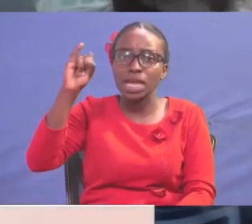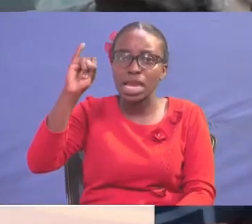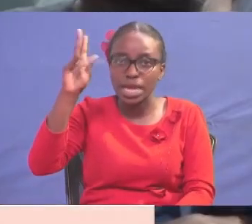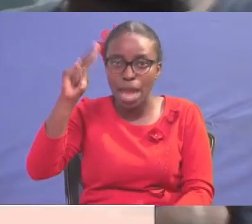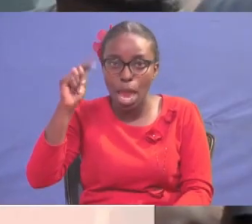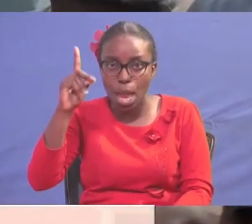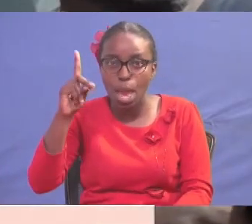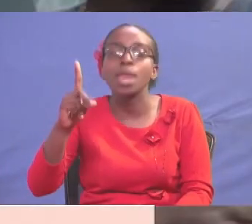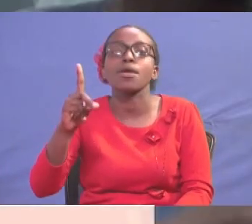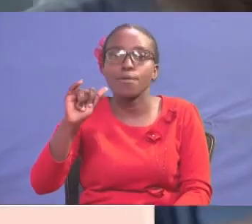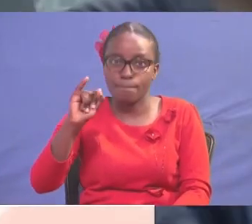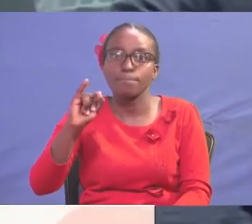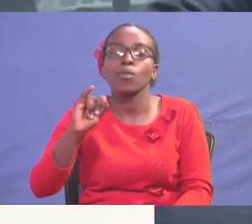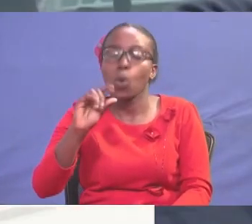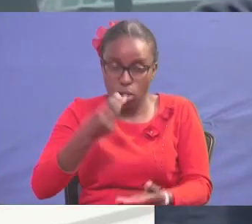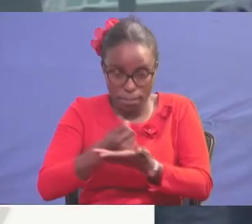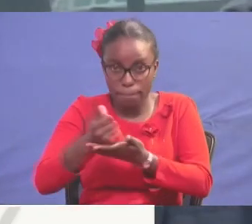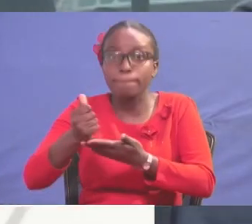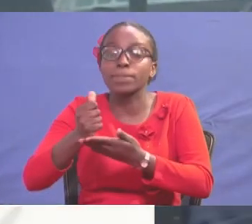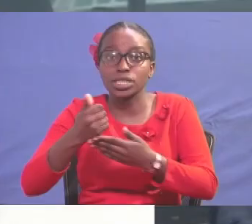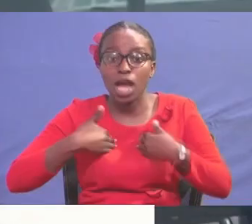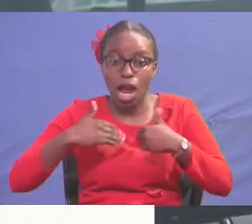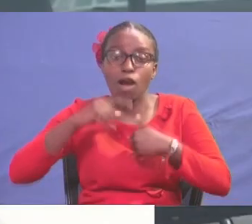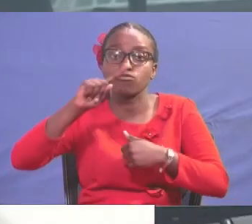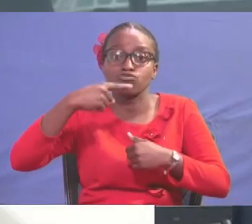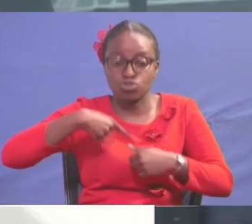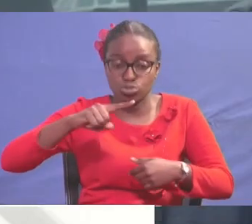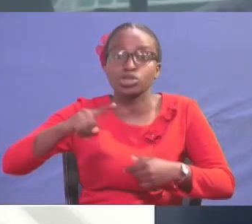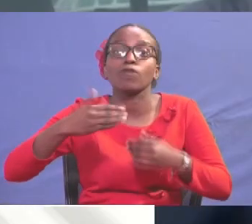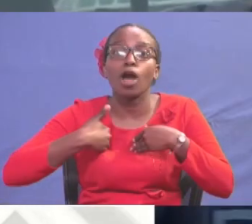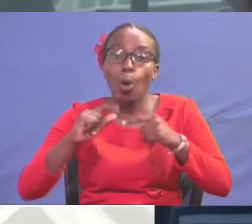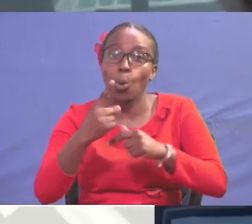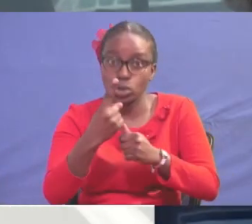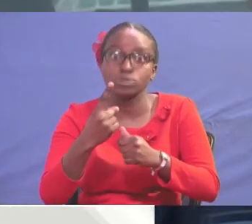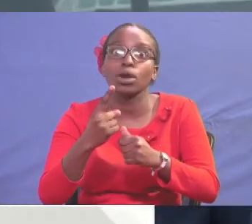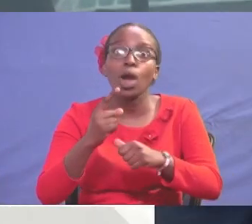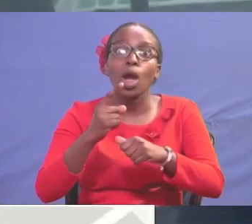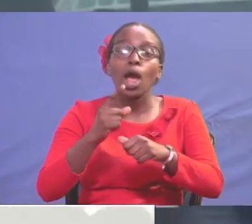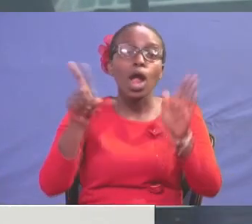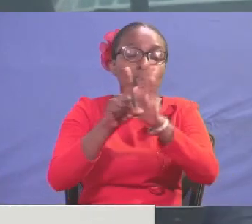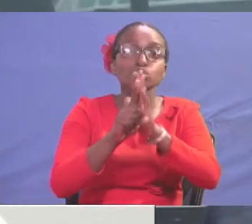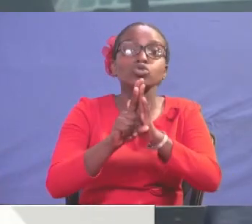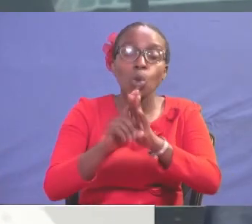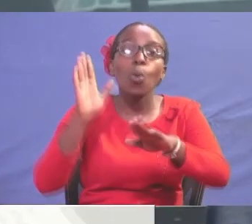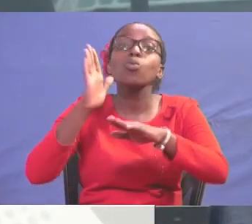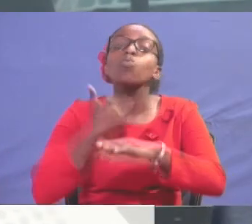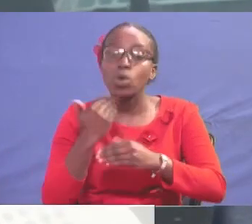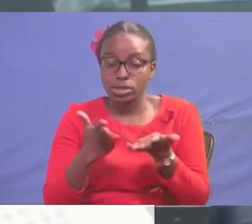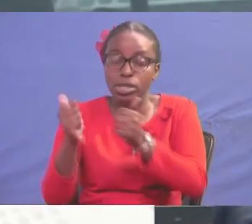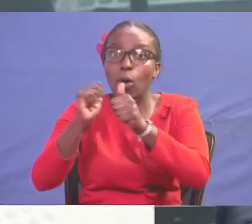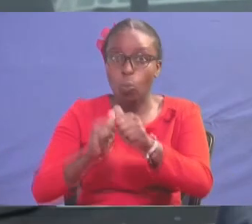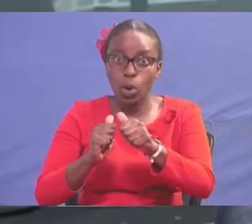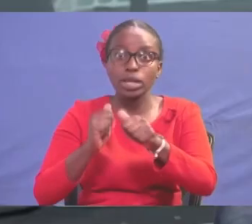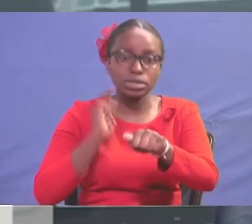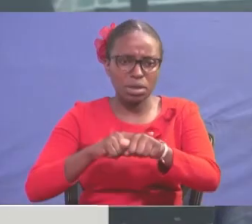zake na hatomaliza pesa zake. Kwa hivyo lazima tufuate amri anayotaka yeye, si amri ya serikali wala amri